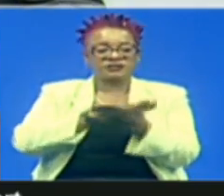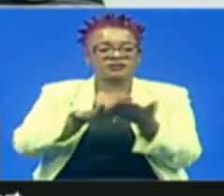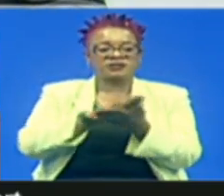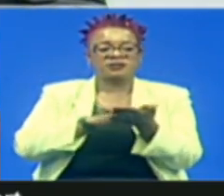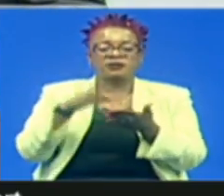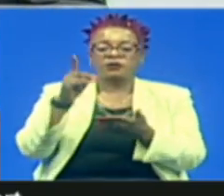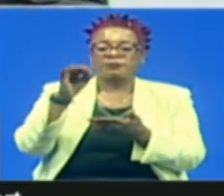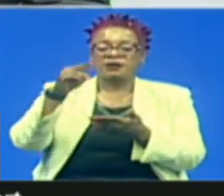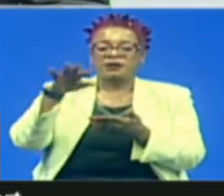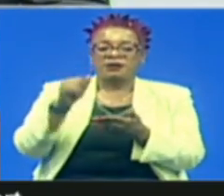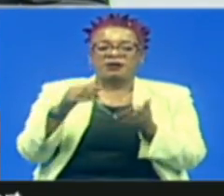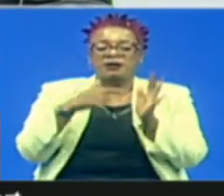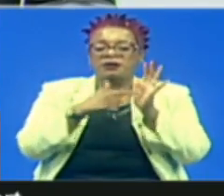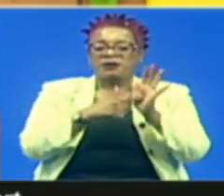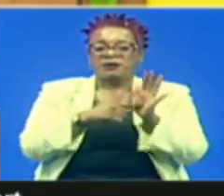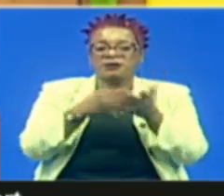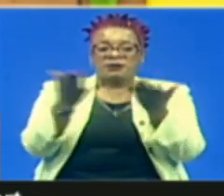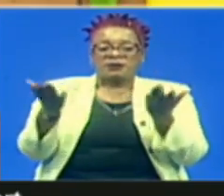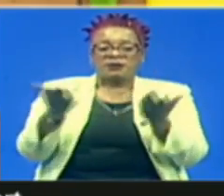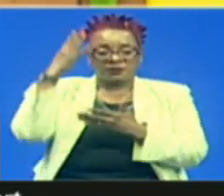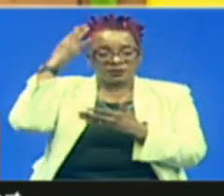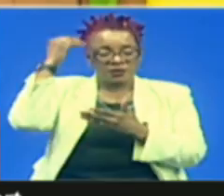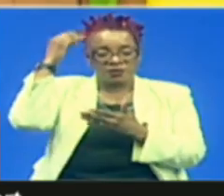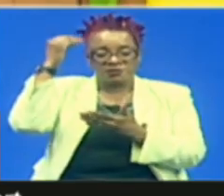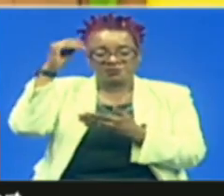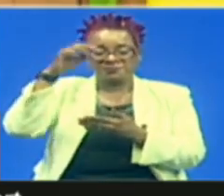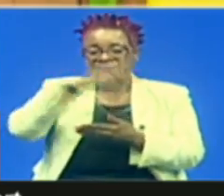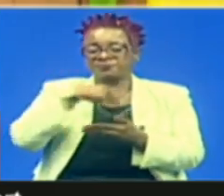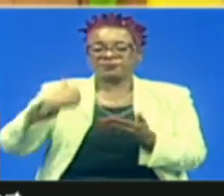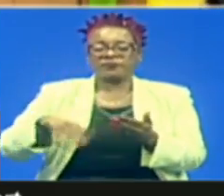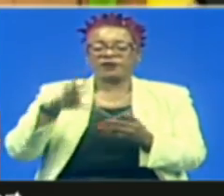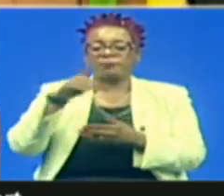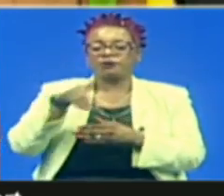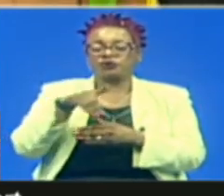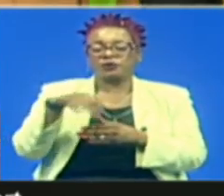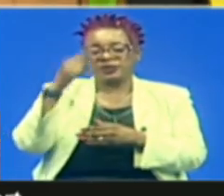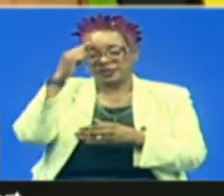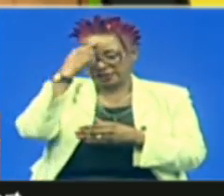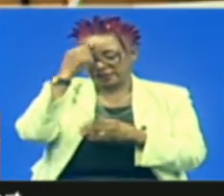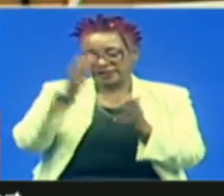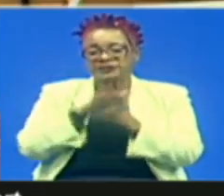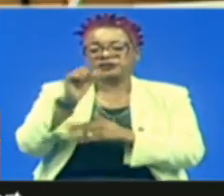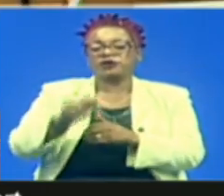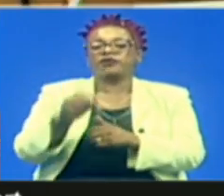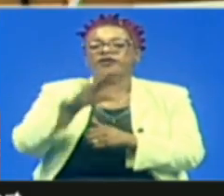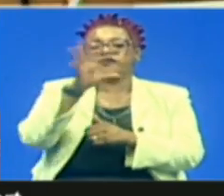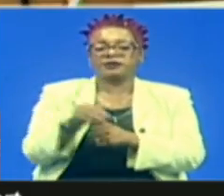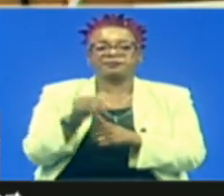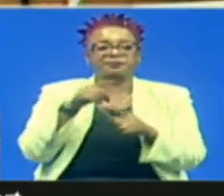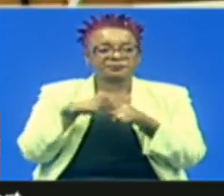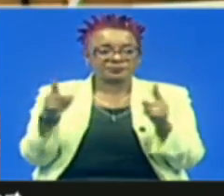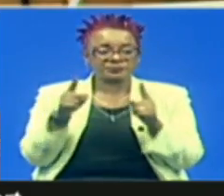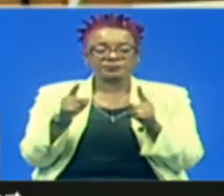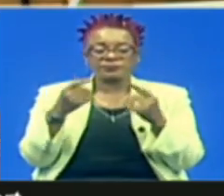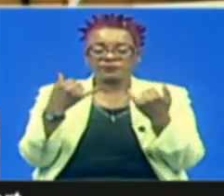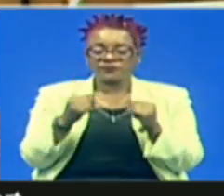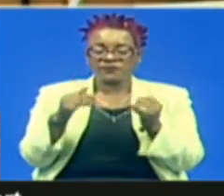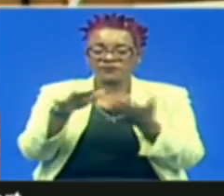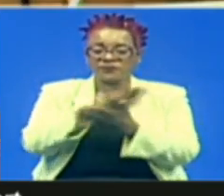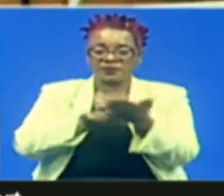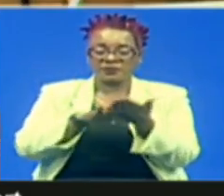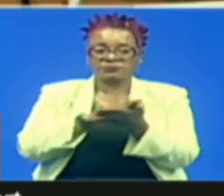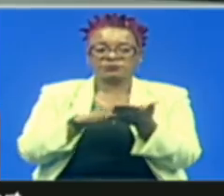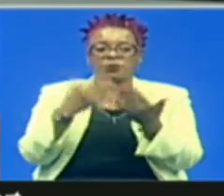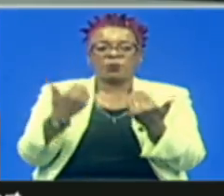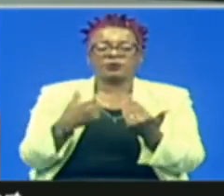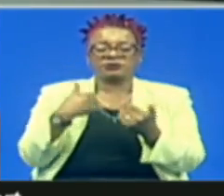countries at the exhibition this year are Germany, China, Portugal, India and South Africa. But on walking around the grounds, one is hit by